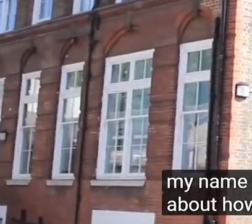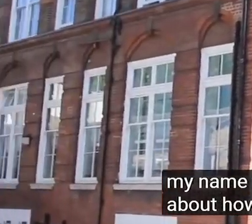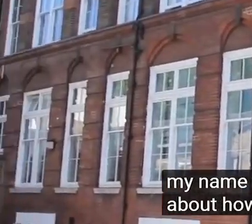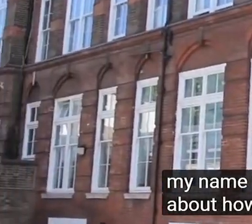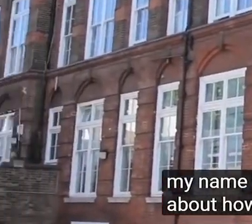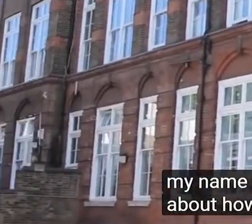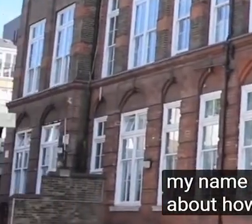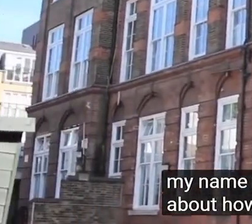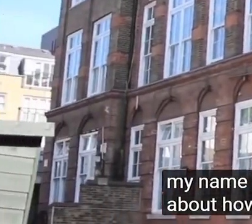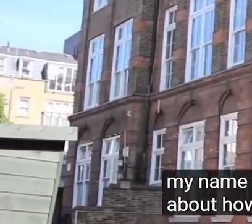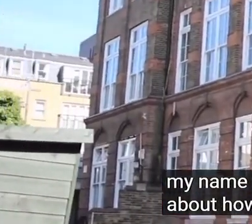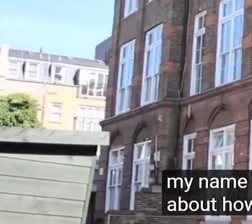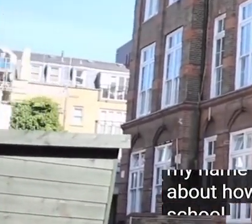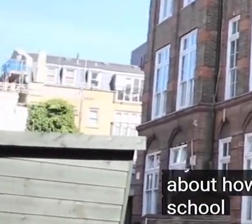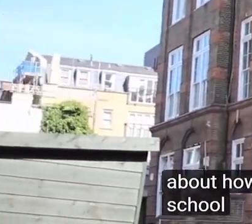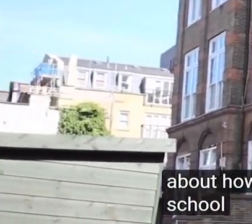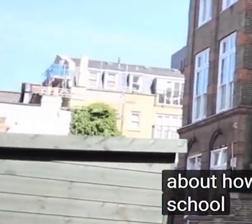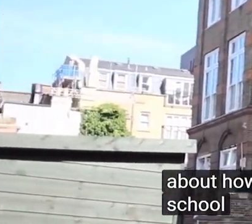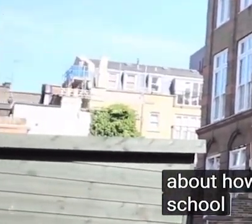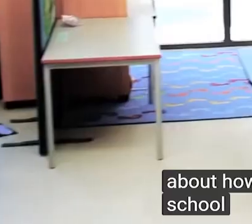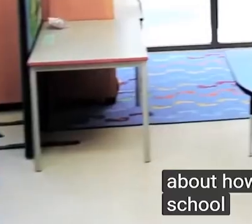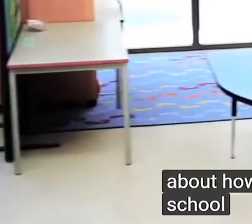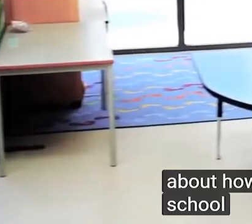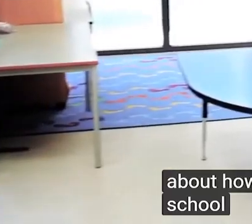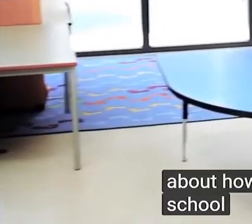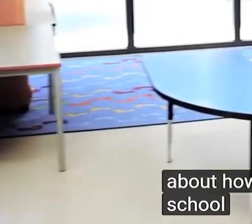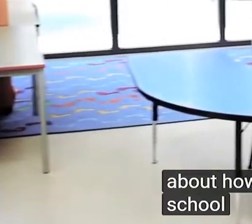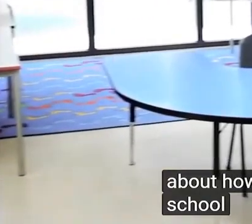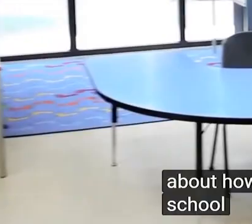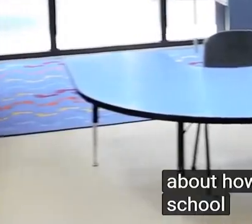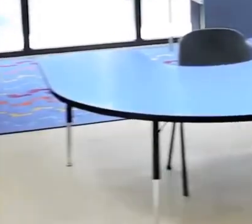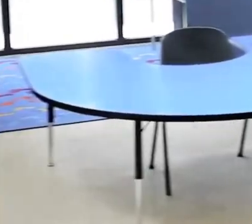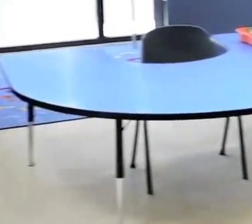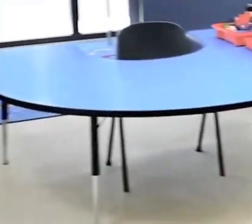I go to mainstream school.